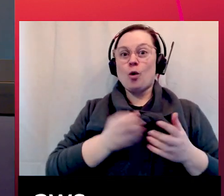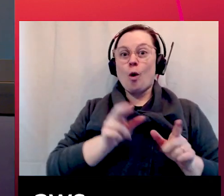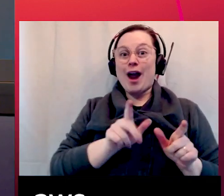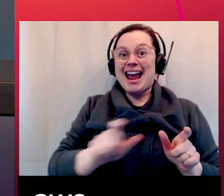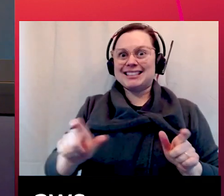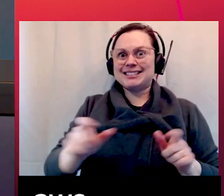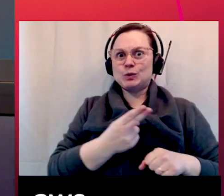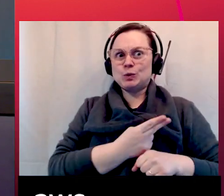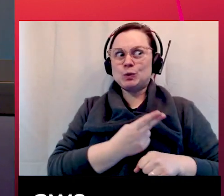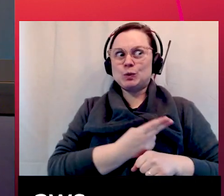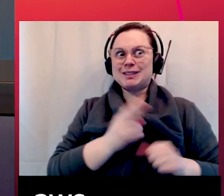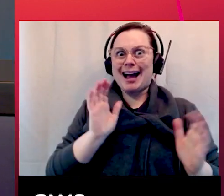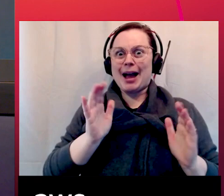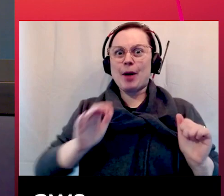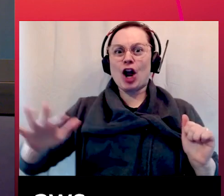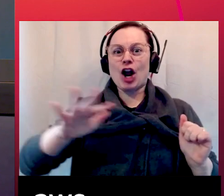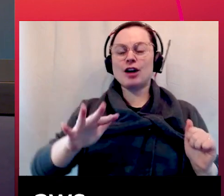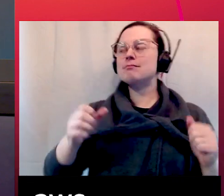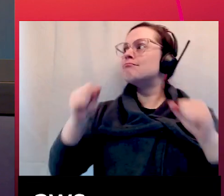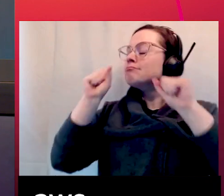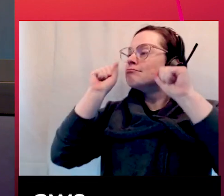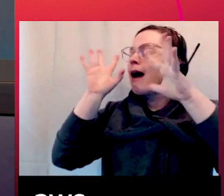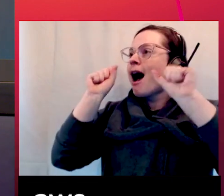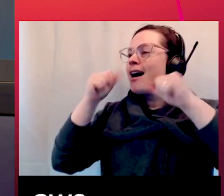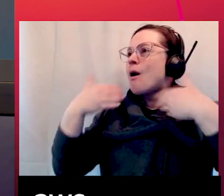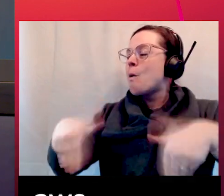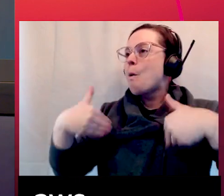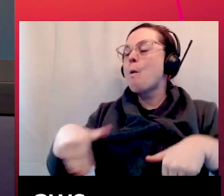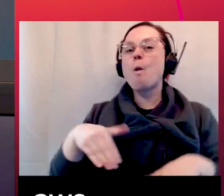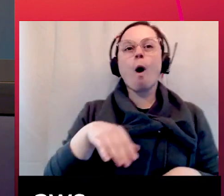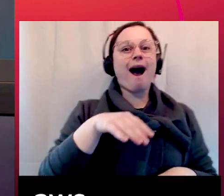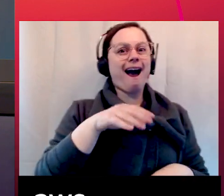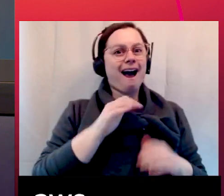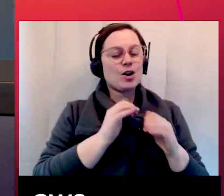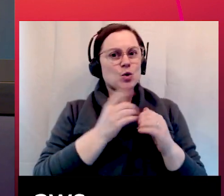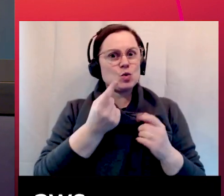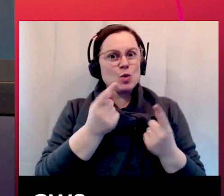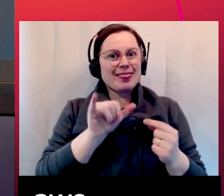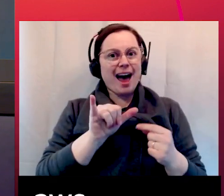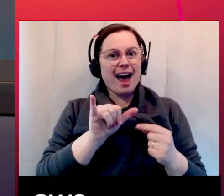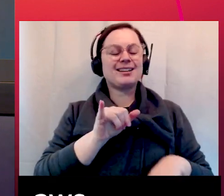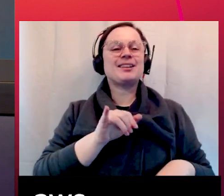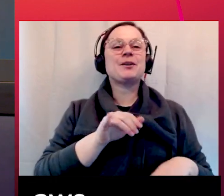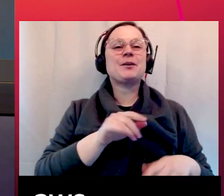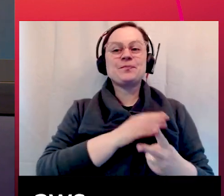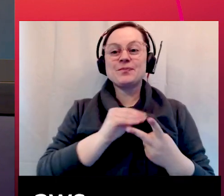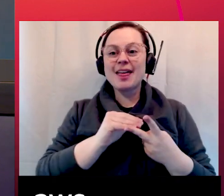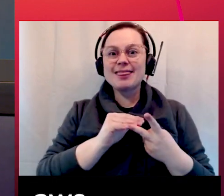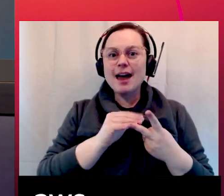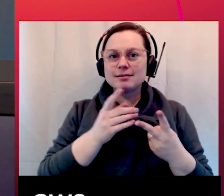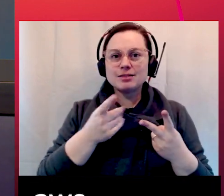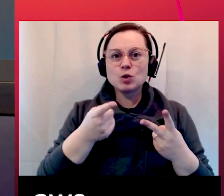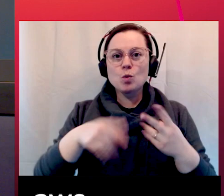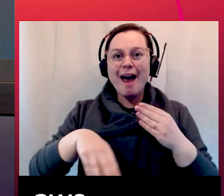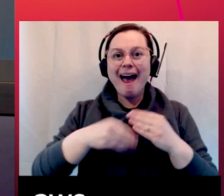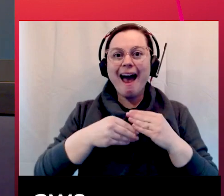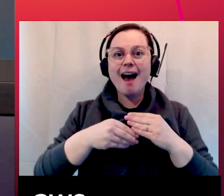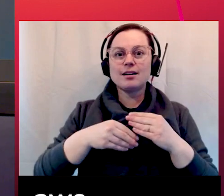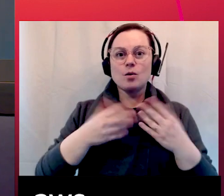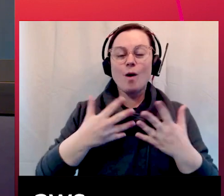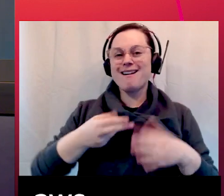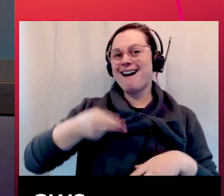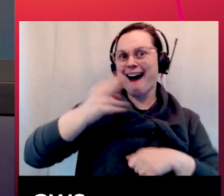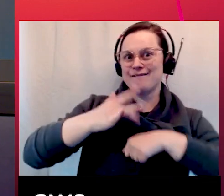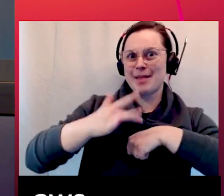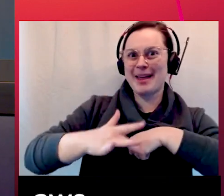just incredible, yeah, right? Agreed. So you do that, and then you add in, just for the heck of it, high availability. The